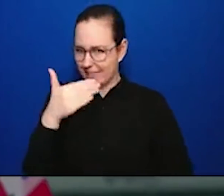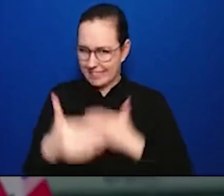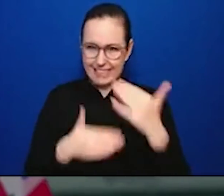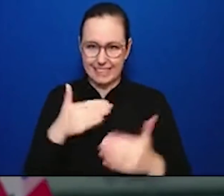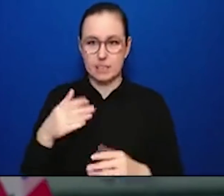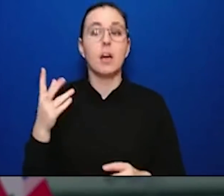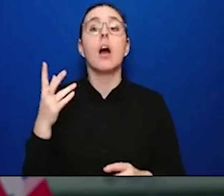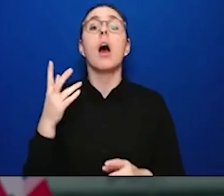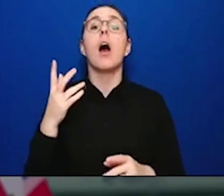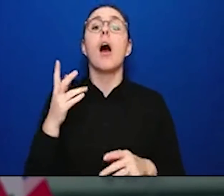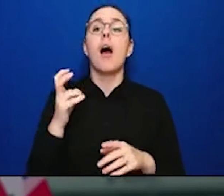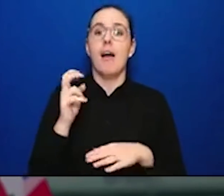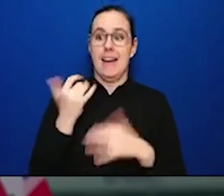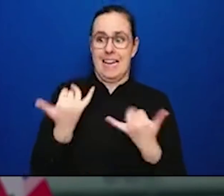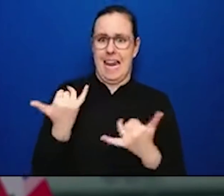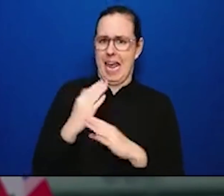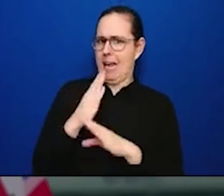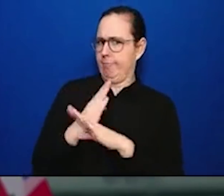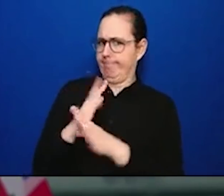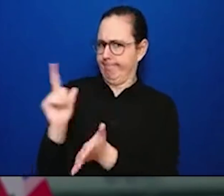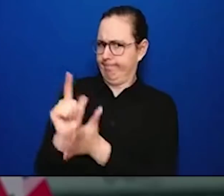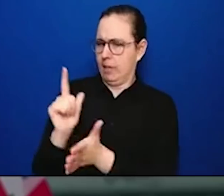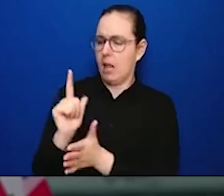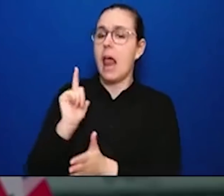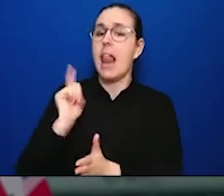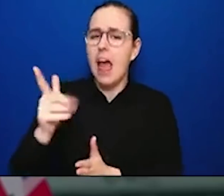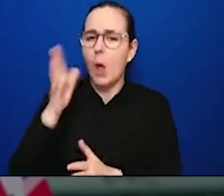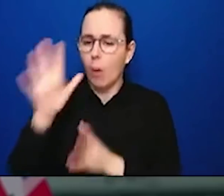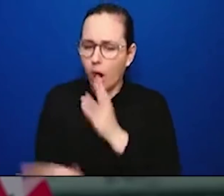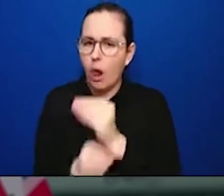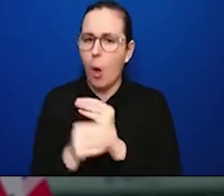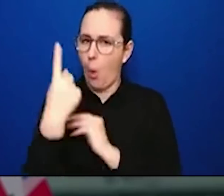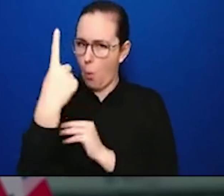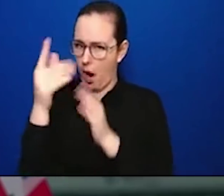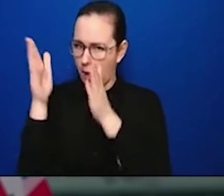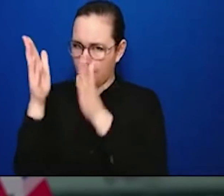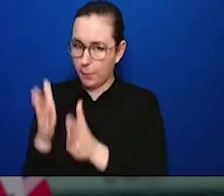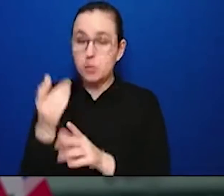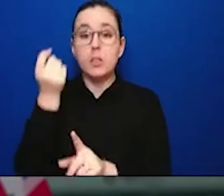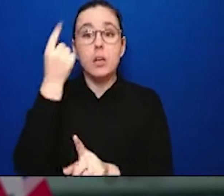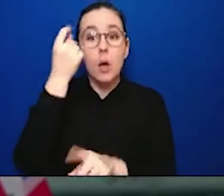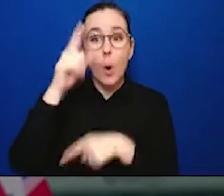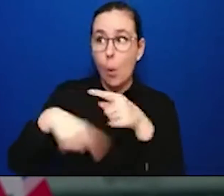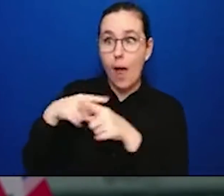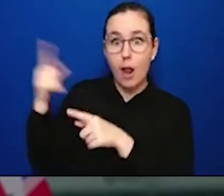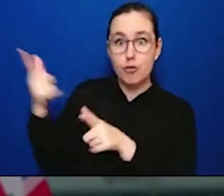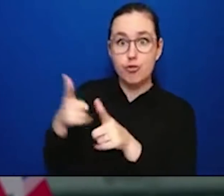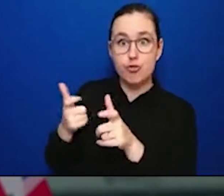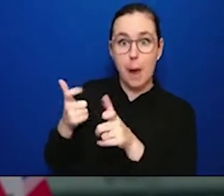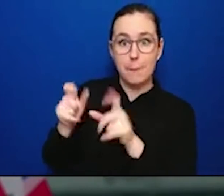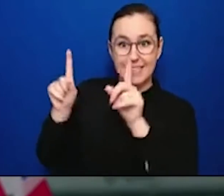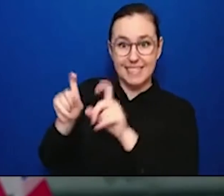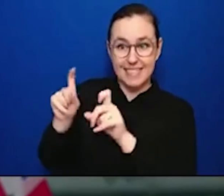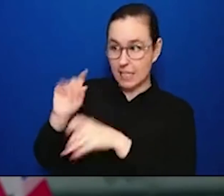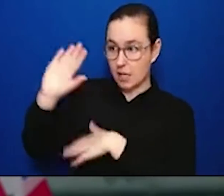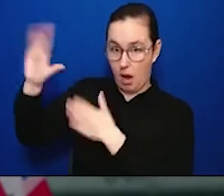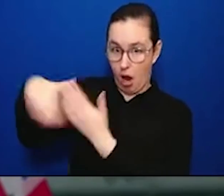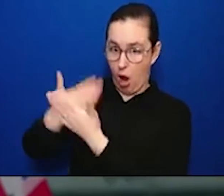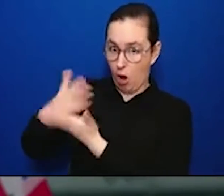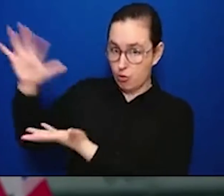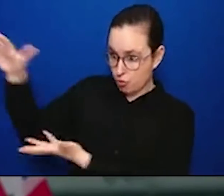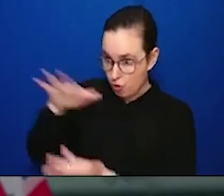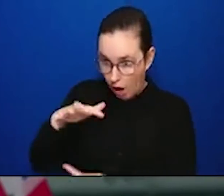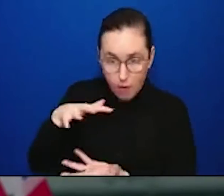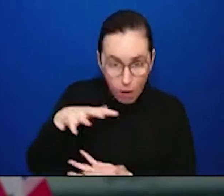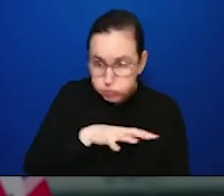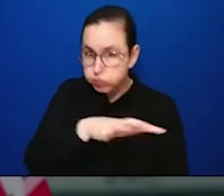visitor as well as essential visitors as the rapid antigen testing is being rolled out across long-term care homes and